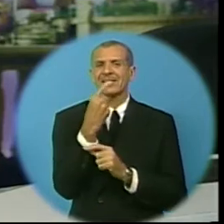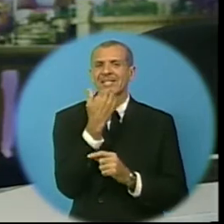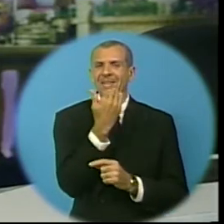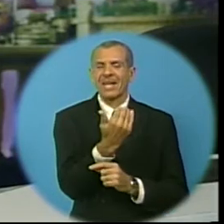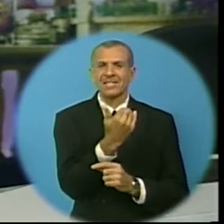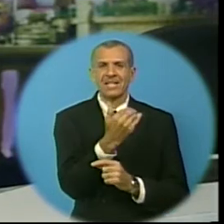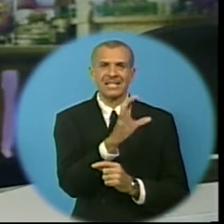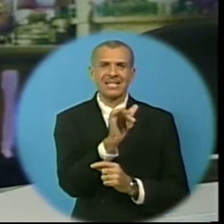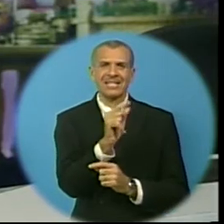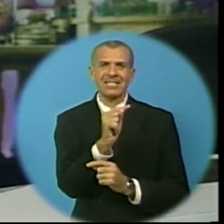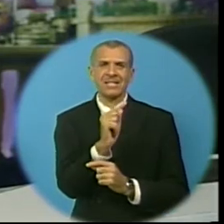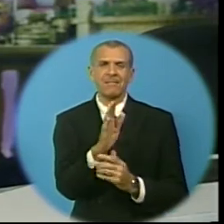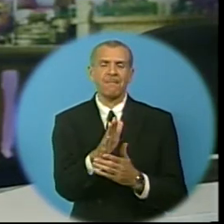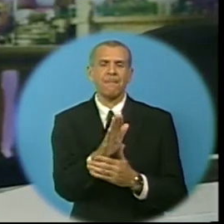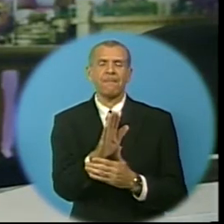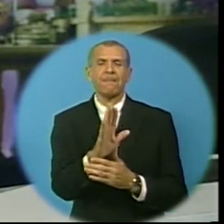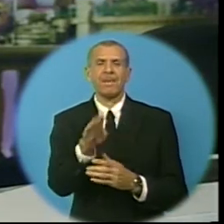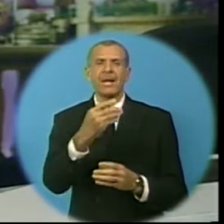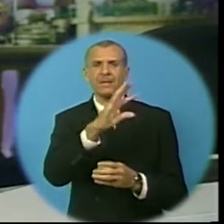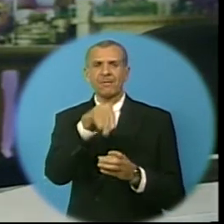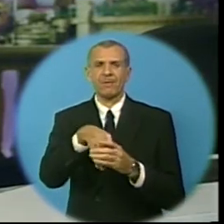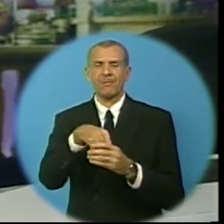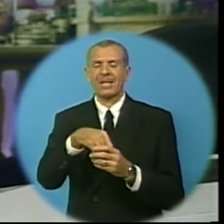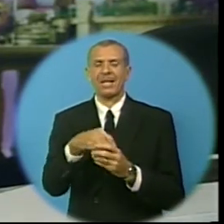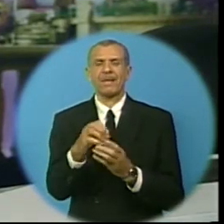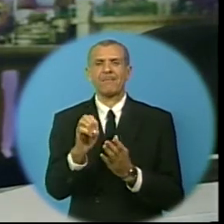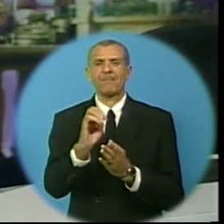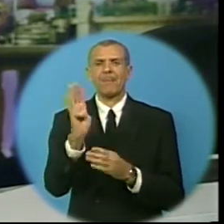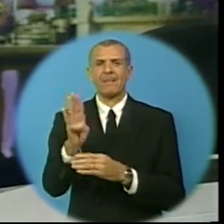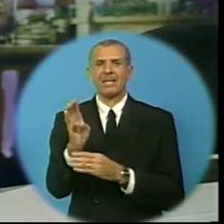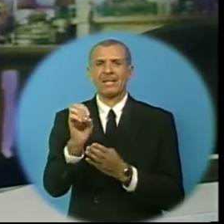its investment in Barbados and its economy.